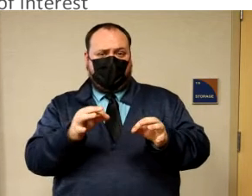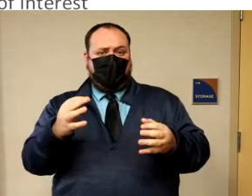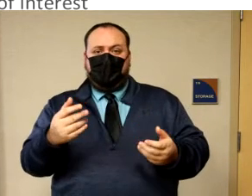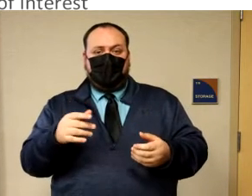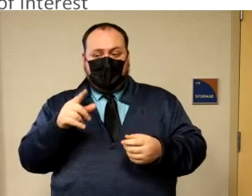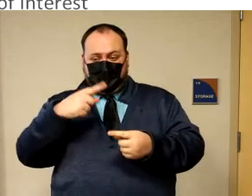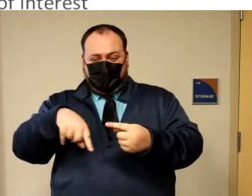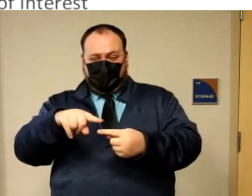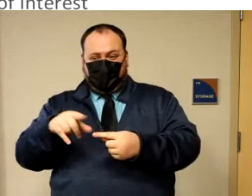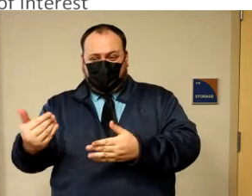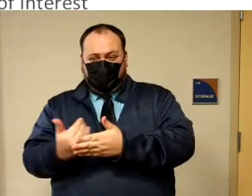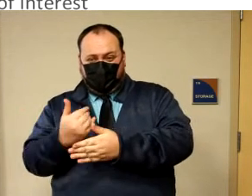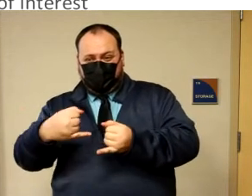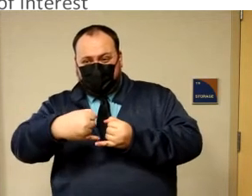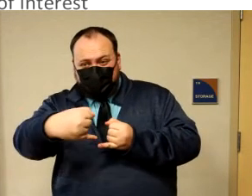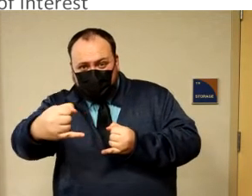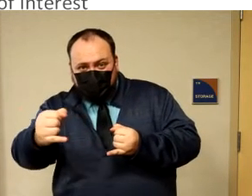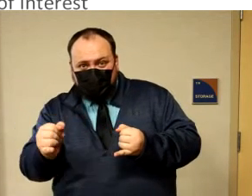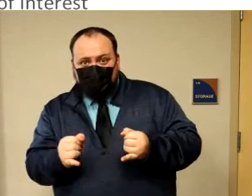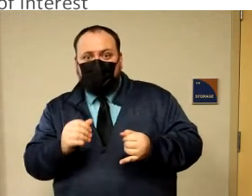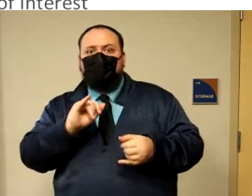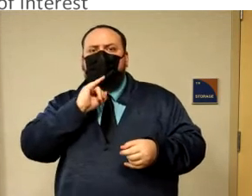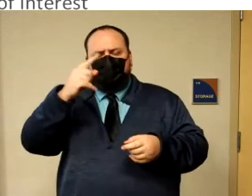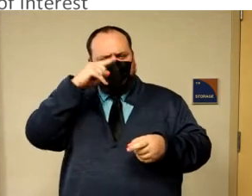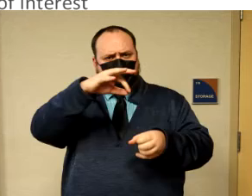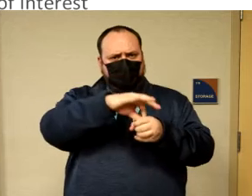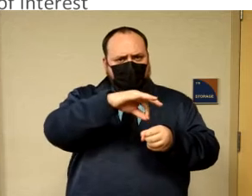is CVAP, or voting rights zones.